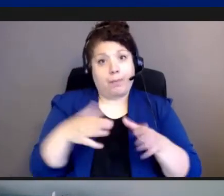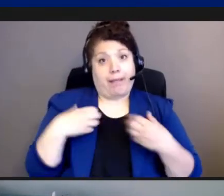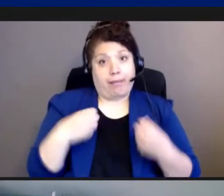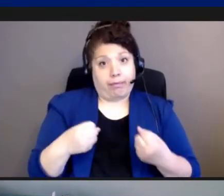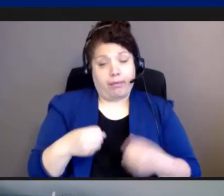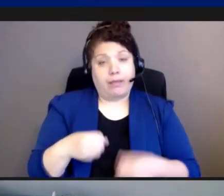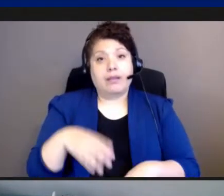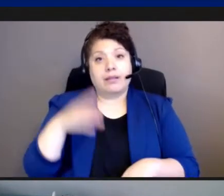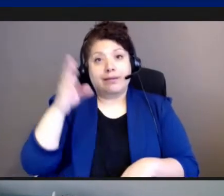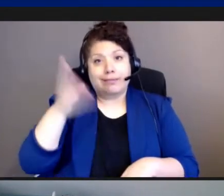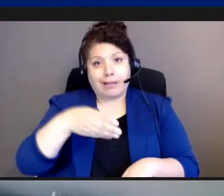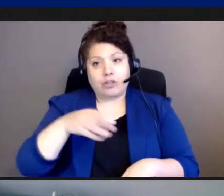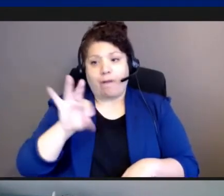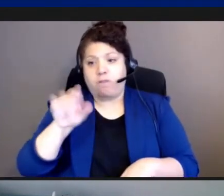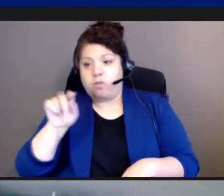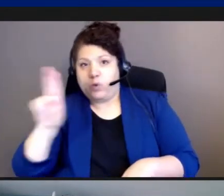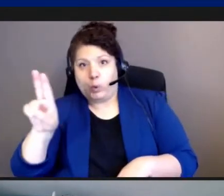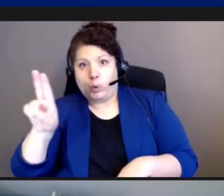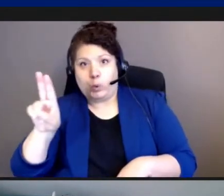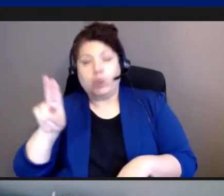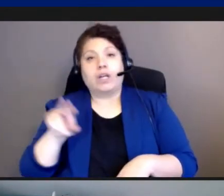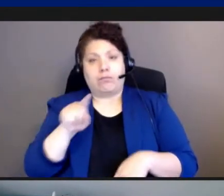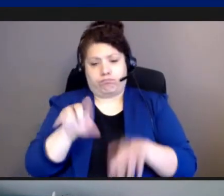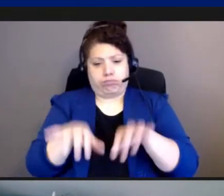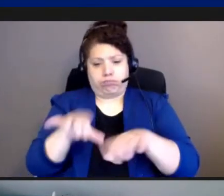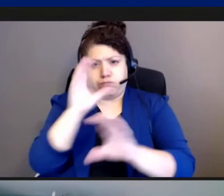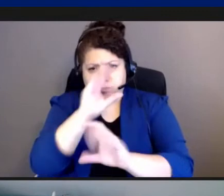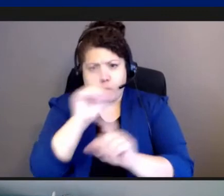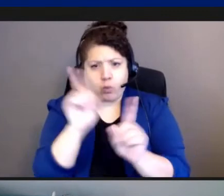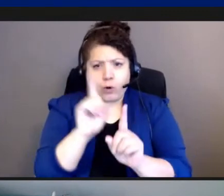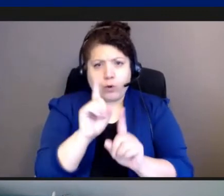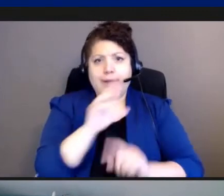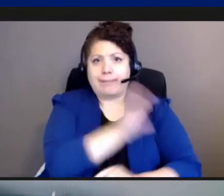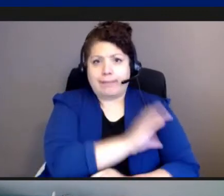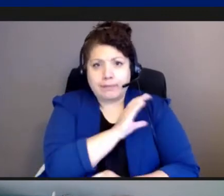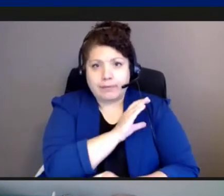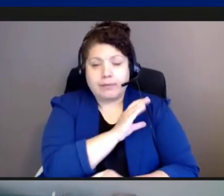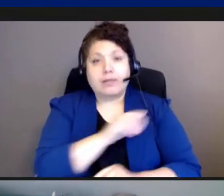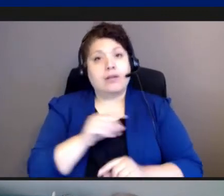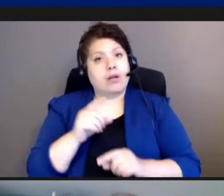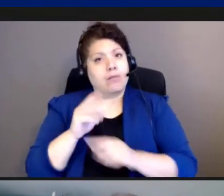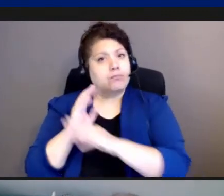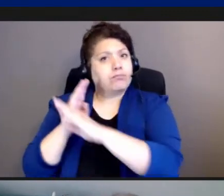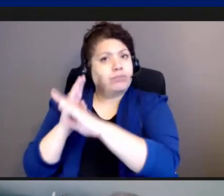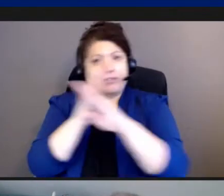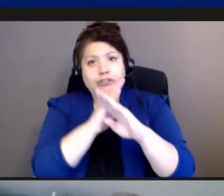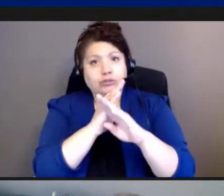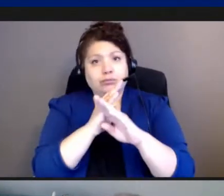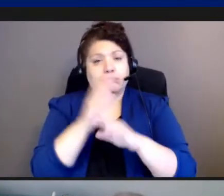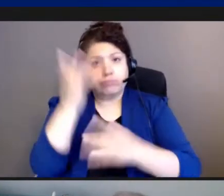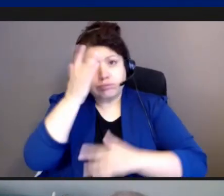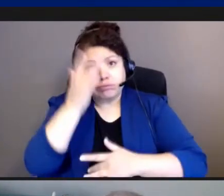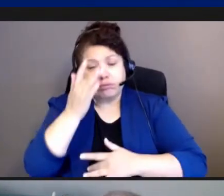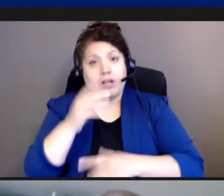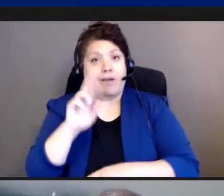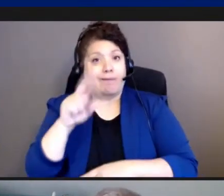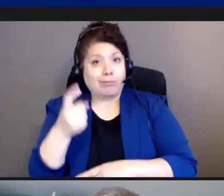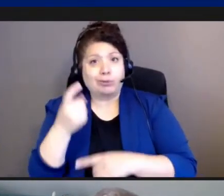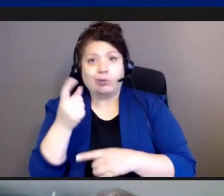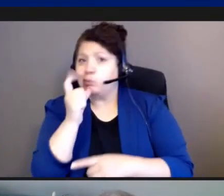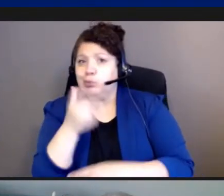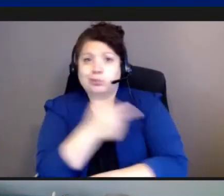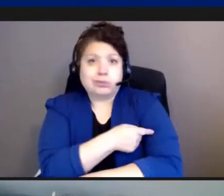ottawapublichealth.ca/flu for this and other information on the flu, including prevention, participating pharmacies, and seasonal reports. Thank